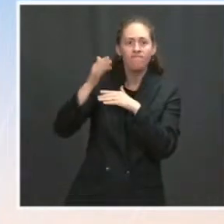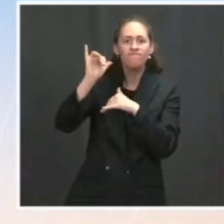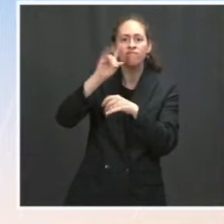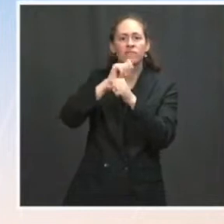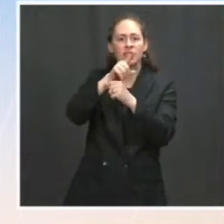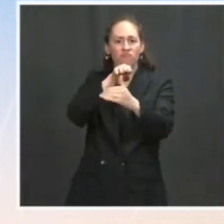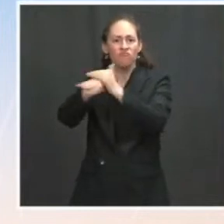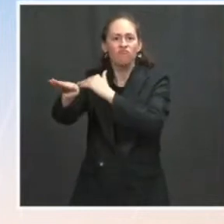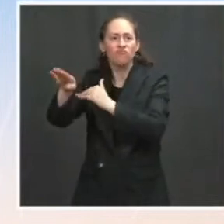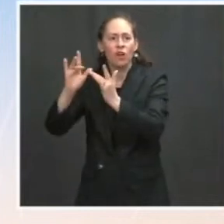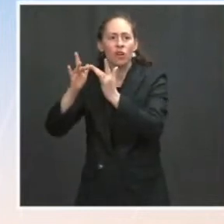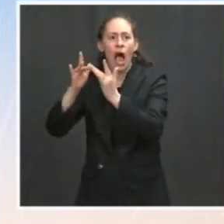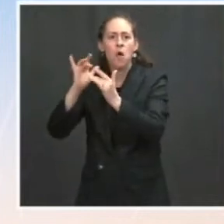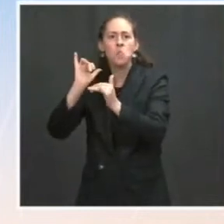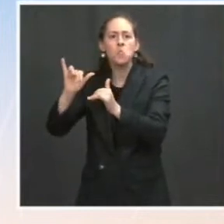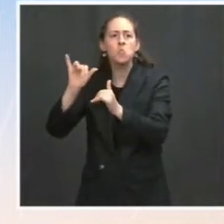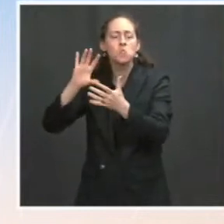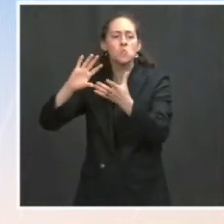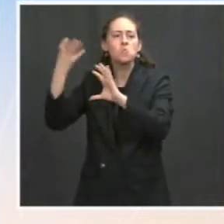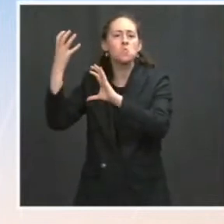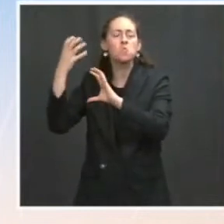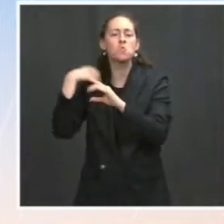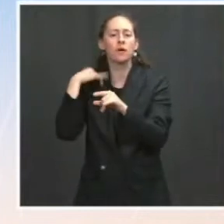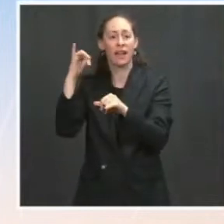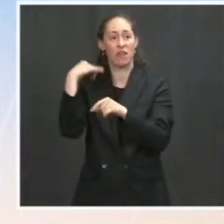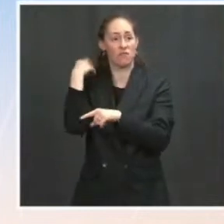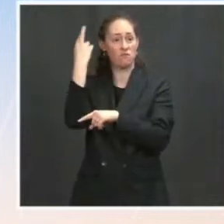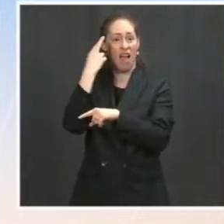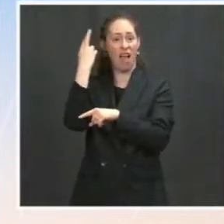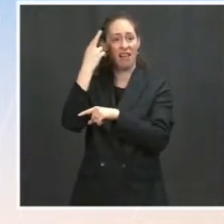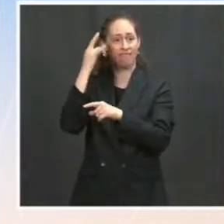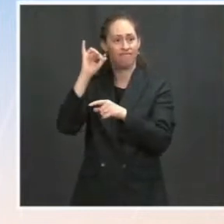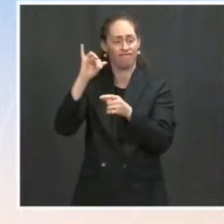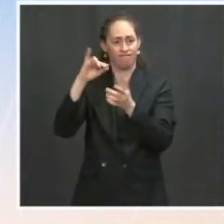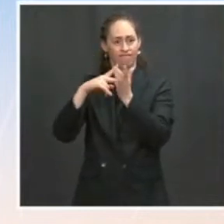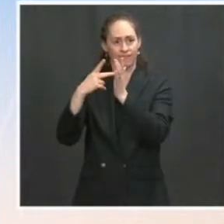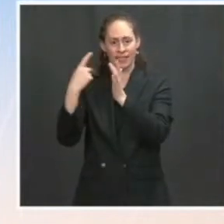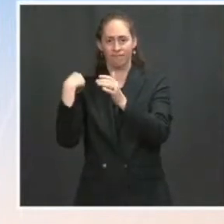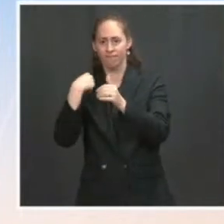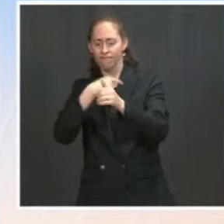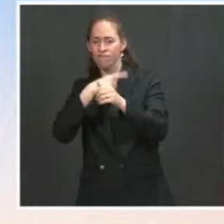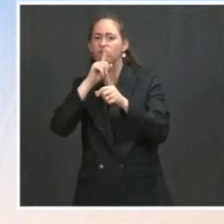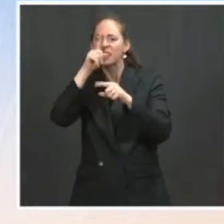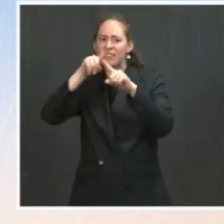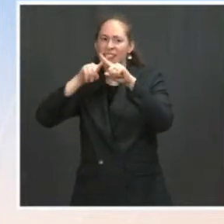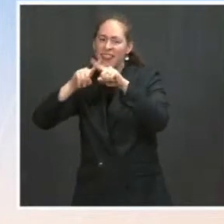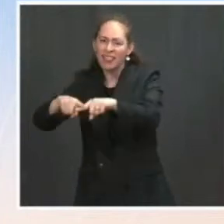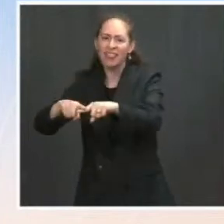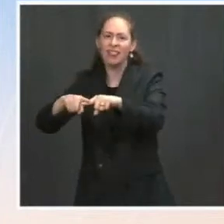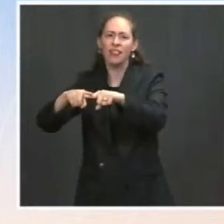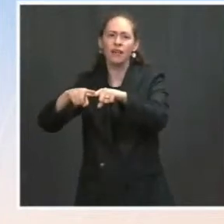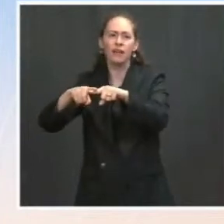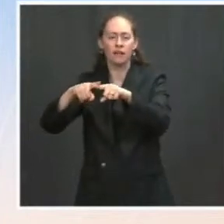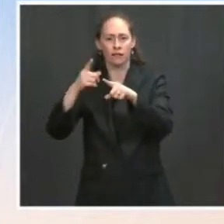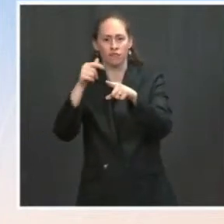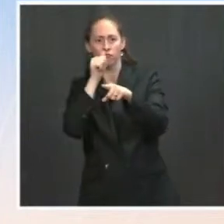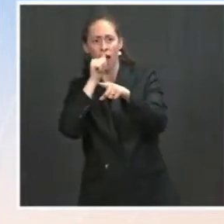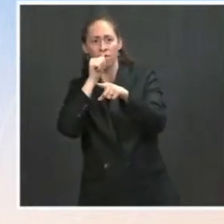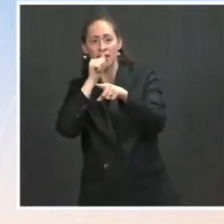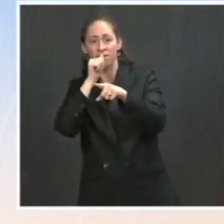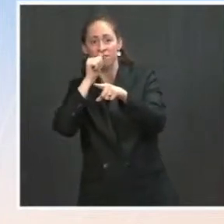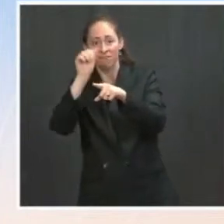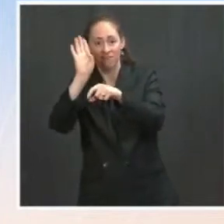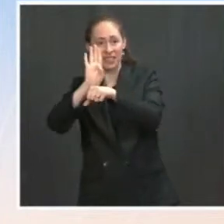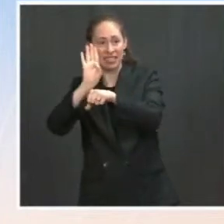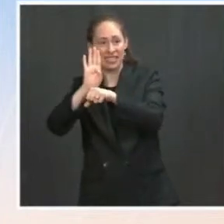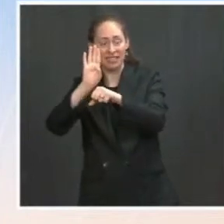attacked, they serve as the first line of defense, and we depend on the effectiveness of their defenses. To